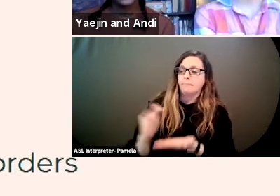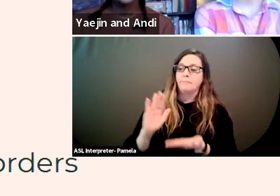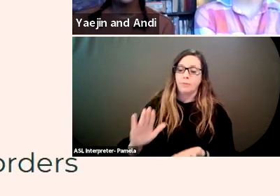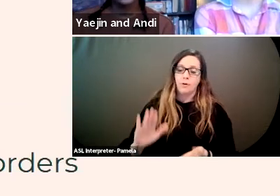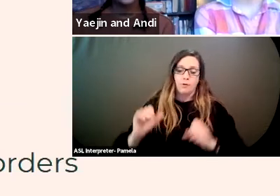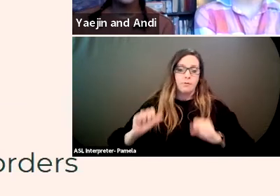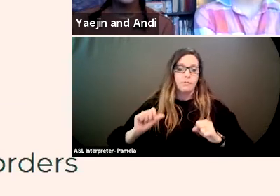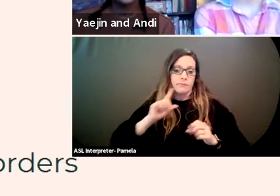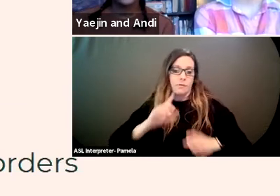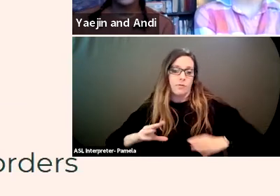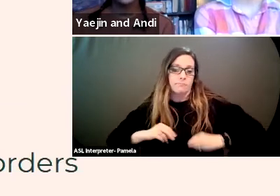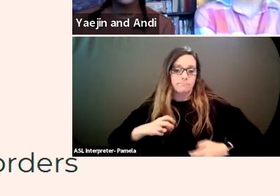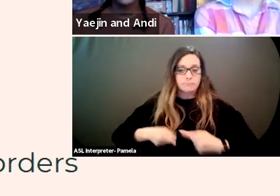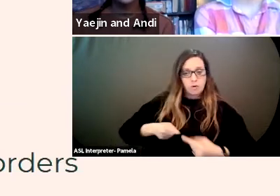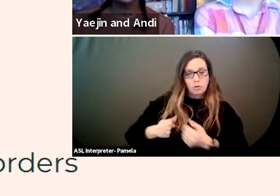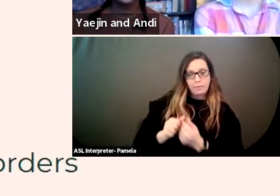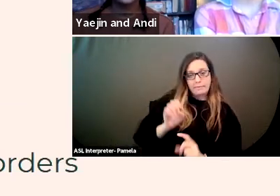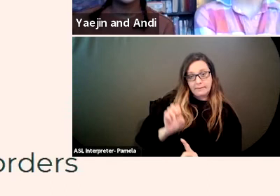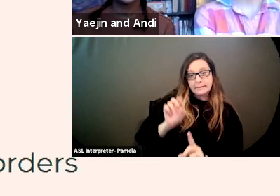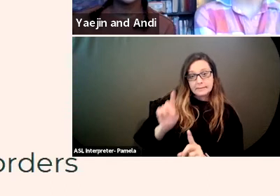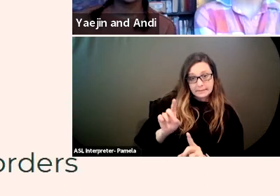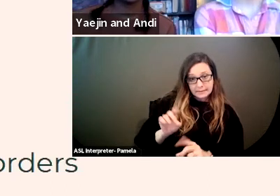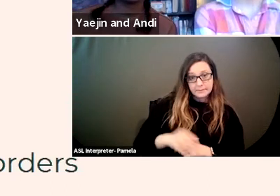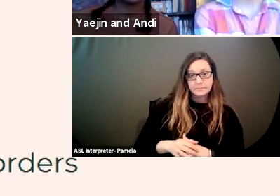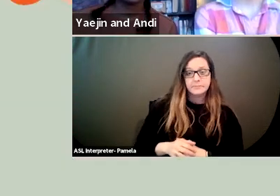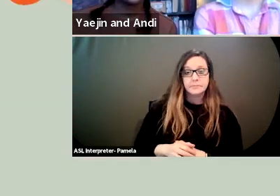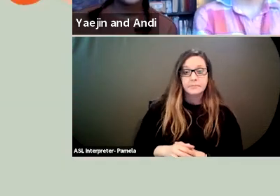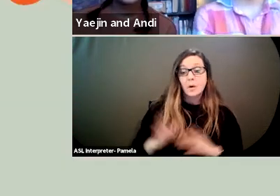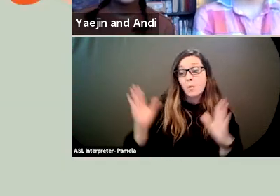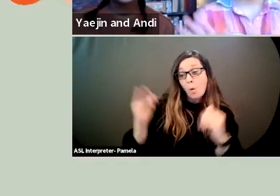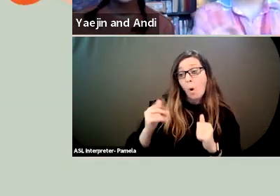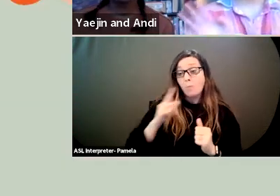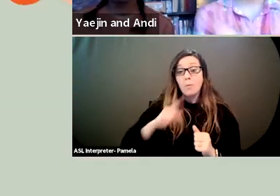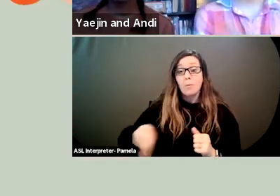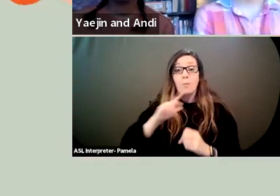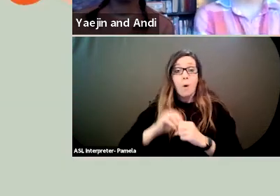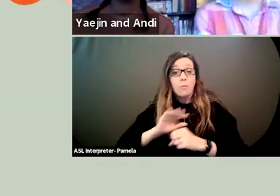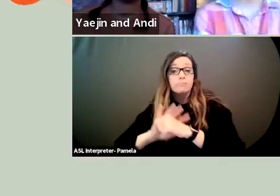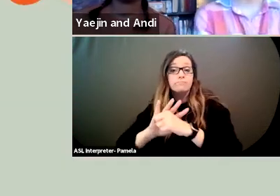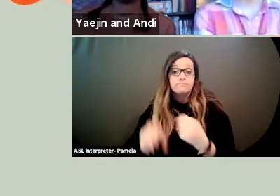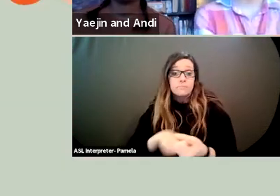more activism and acceptance of gay, bi, and queer men with eating disorders. Thank you.